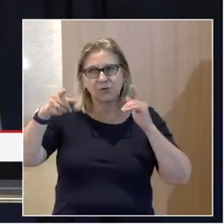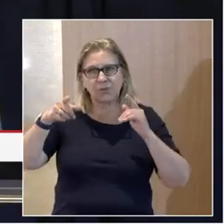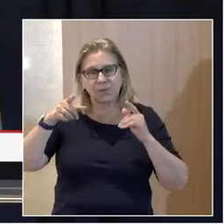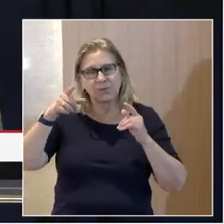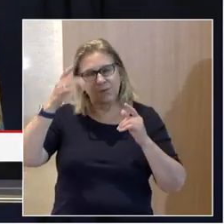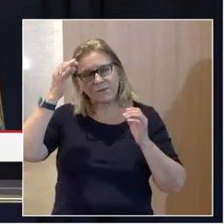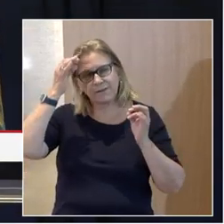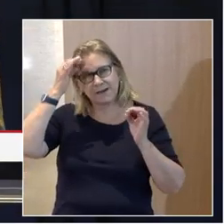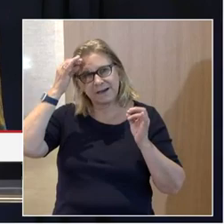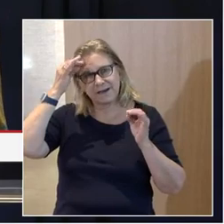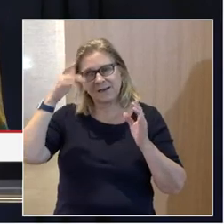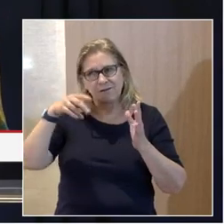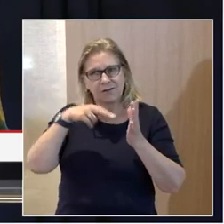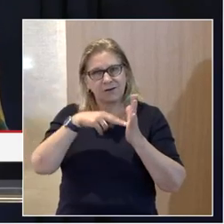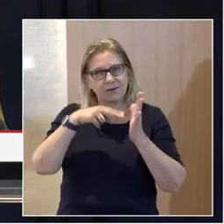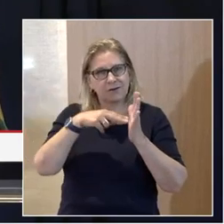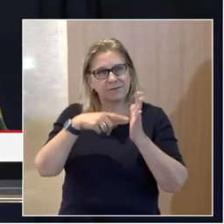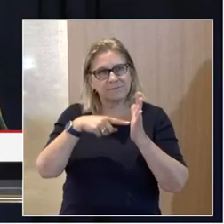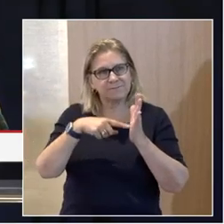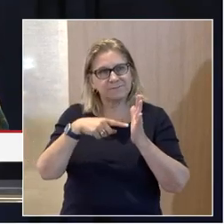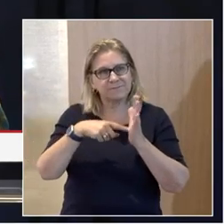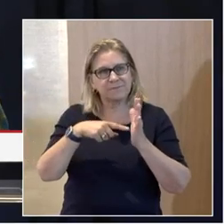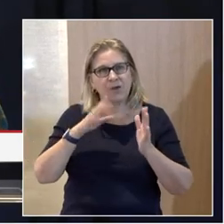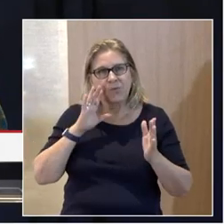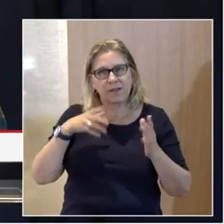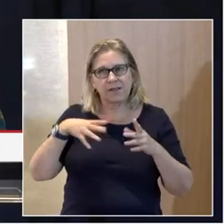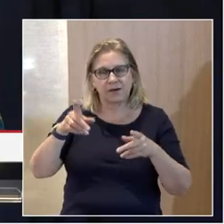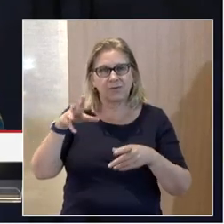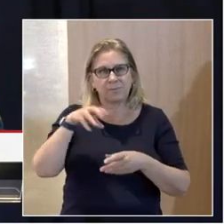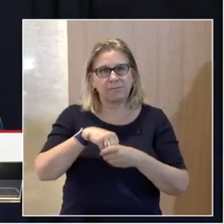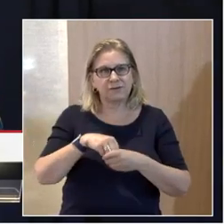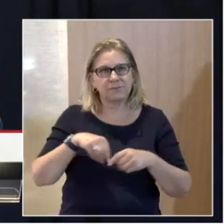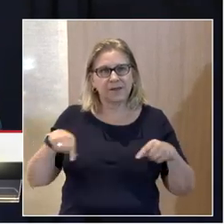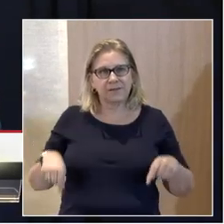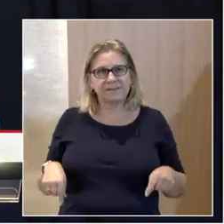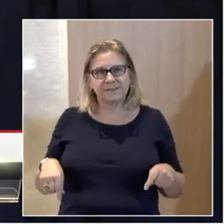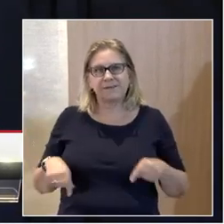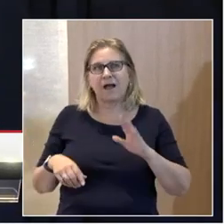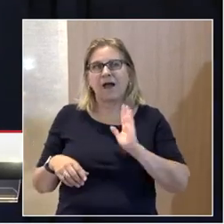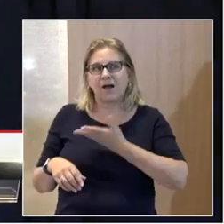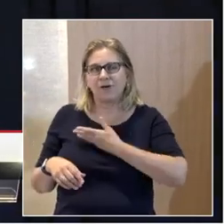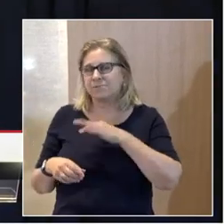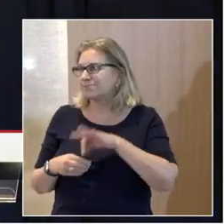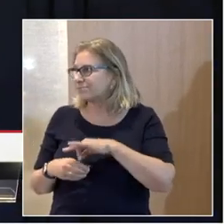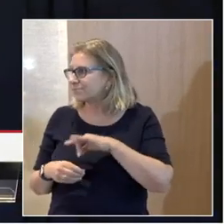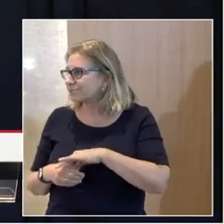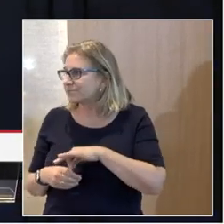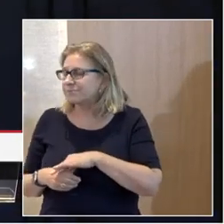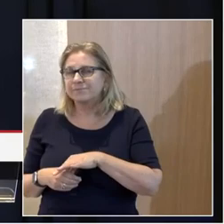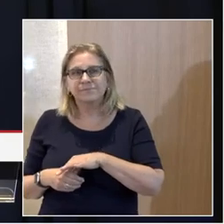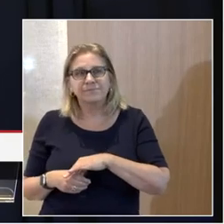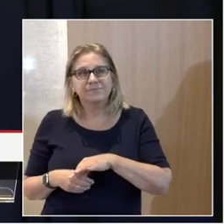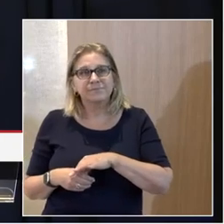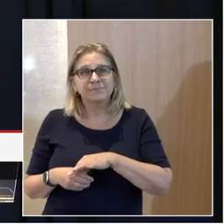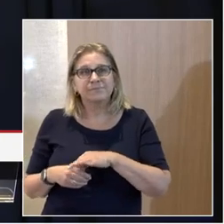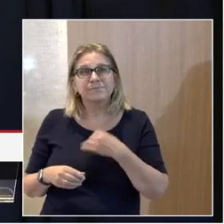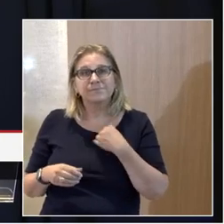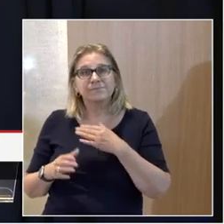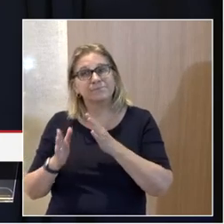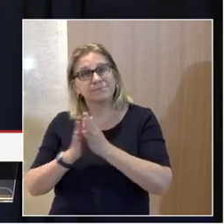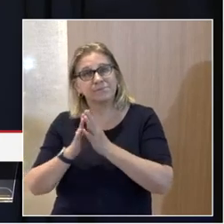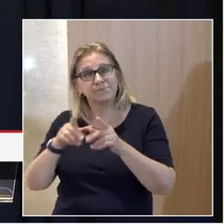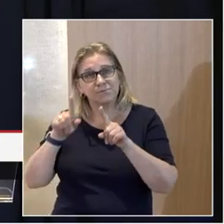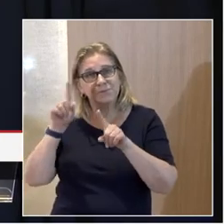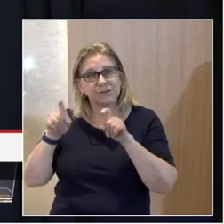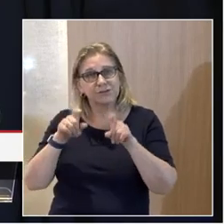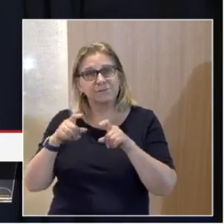so you can participate in this poll. We're going to ask you some questions and give you the answers in real